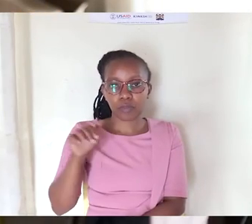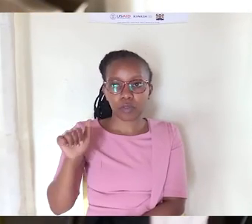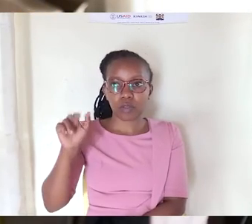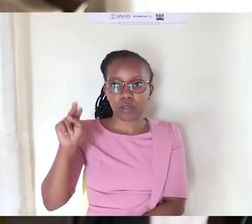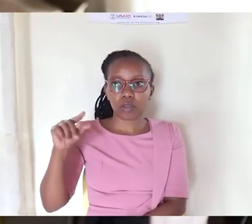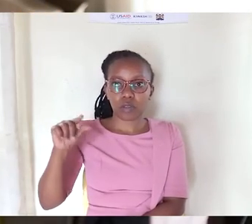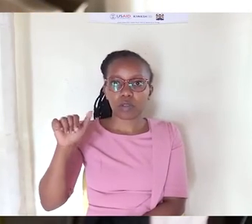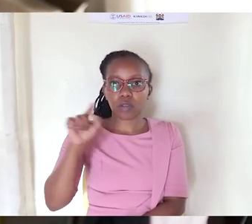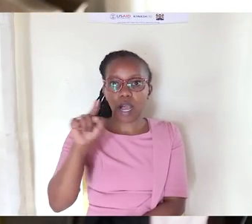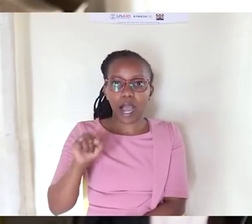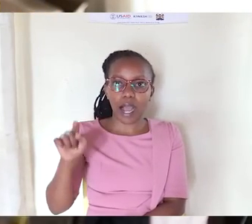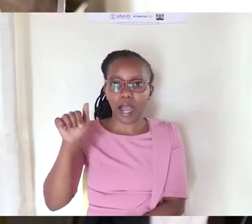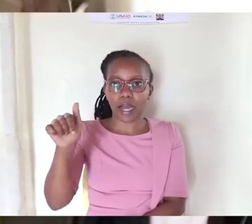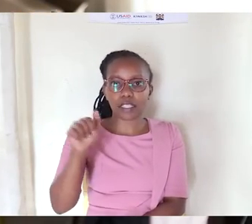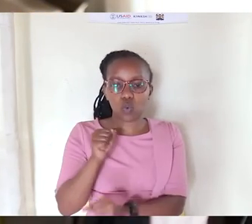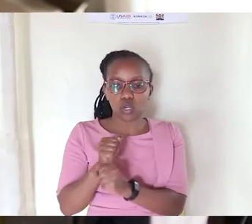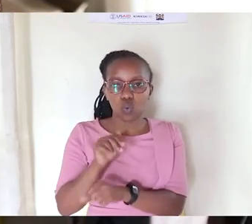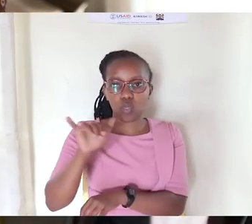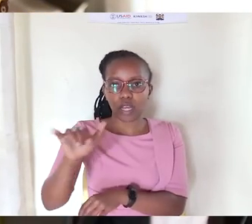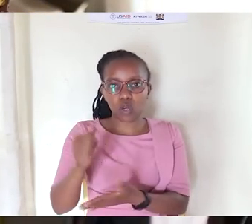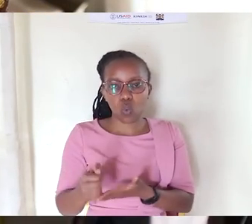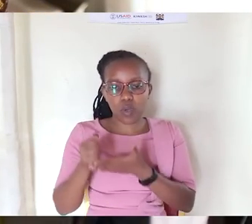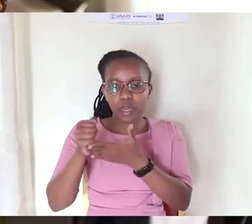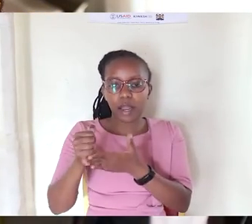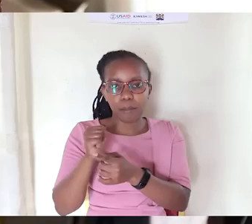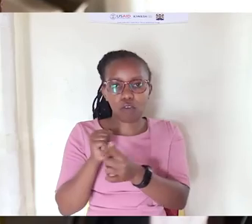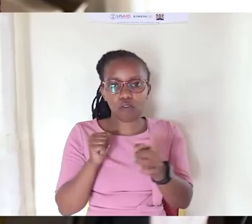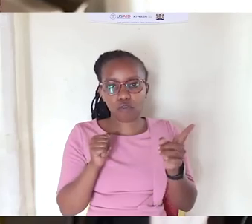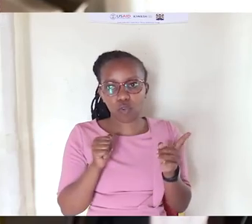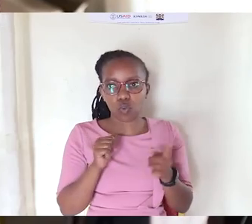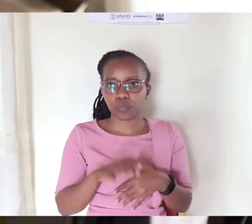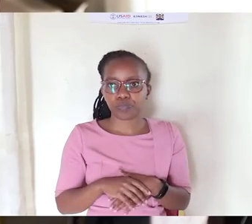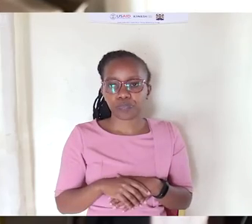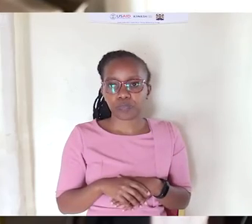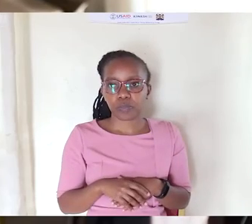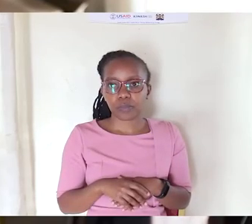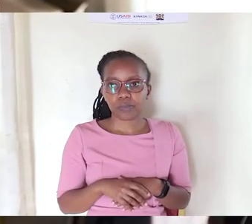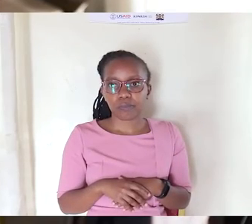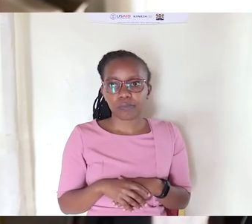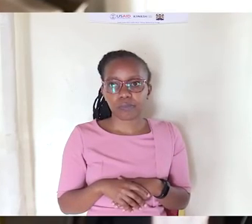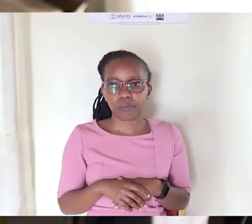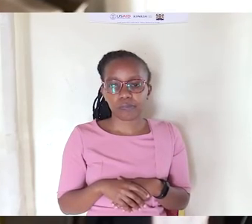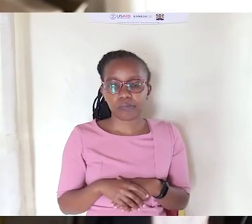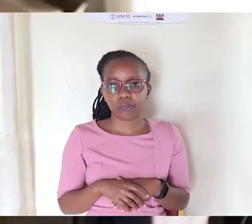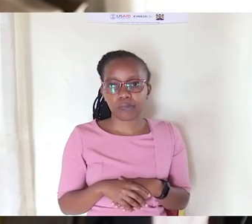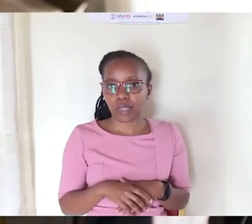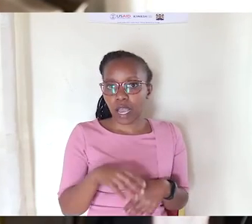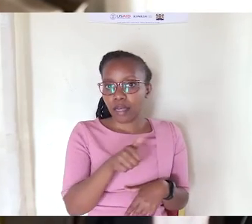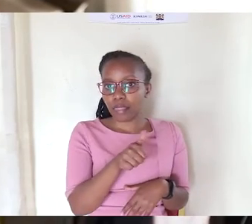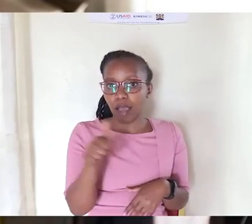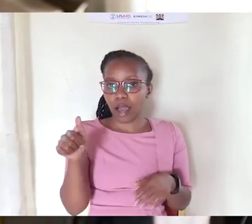going to be able to do that with the help of you. And then, of course, the other issue